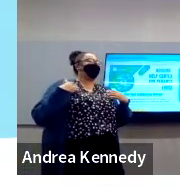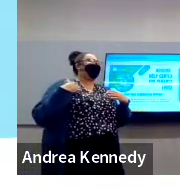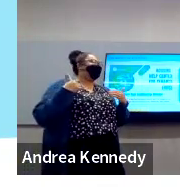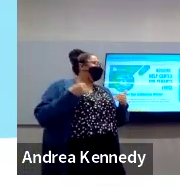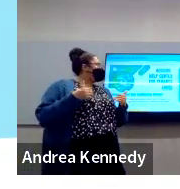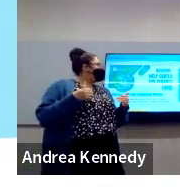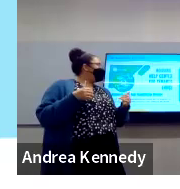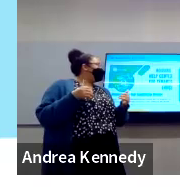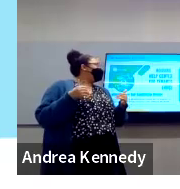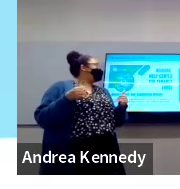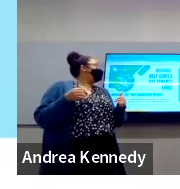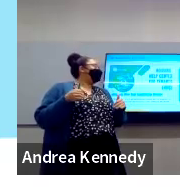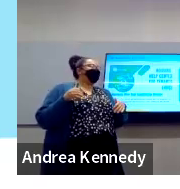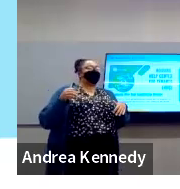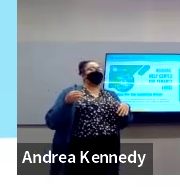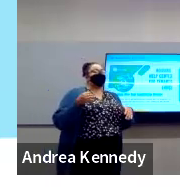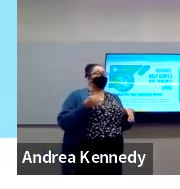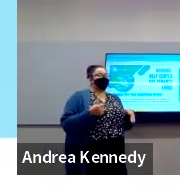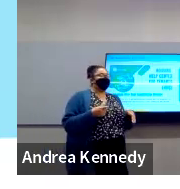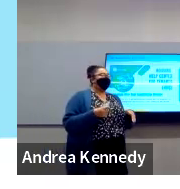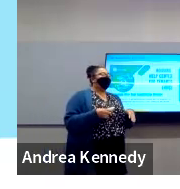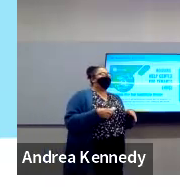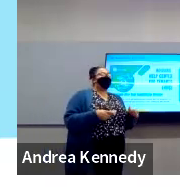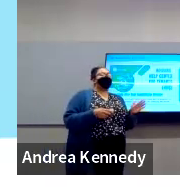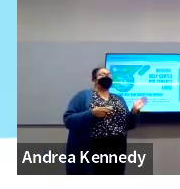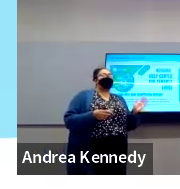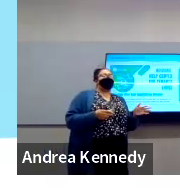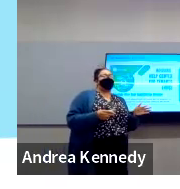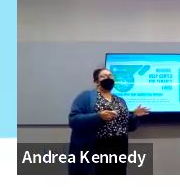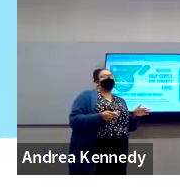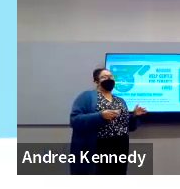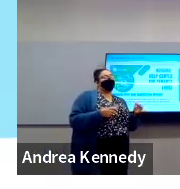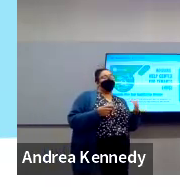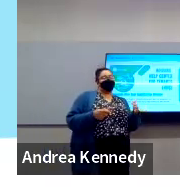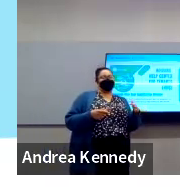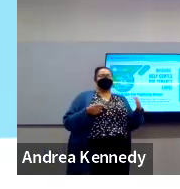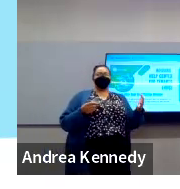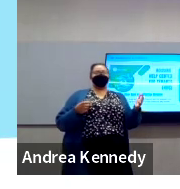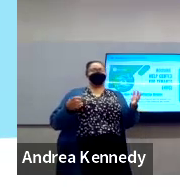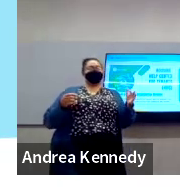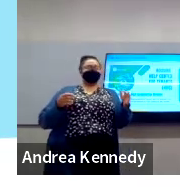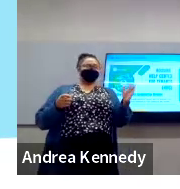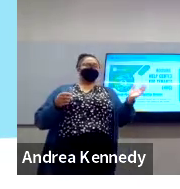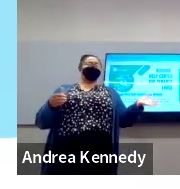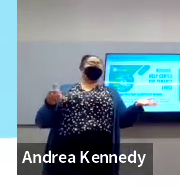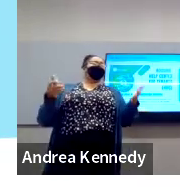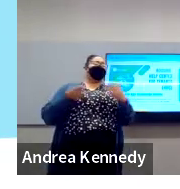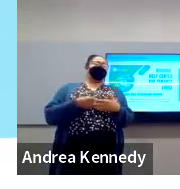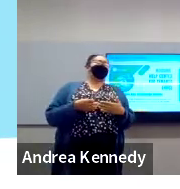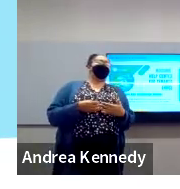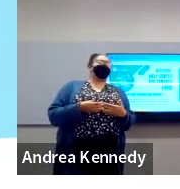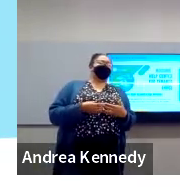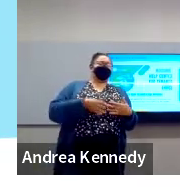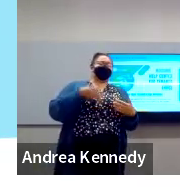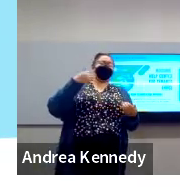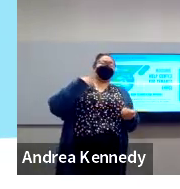stabilization division office on 298 Escuela. So we really encourage people to come, especially if you